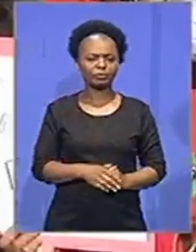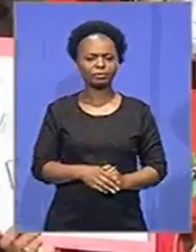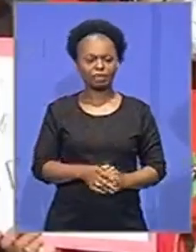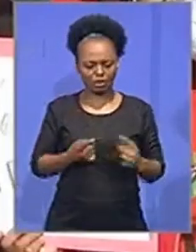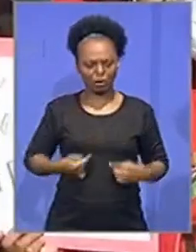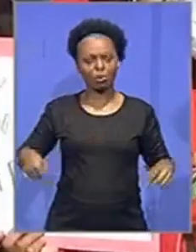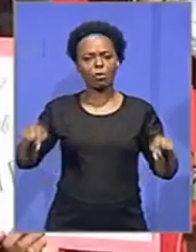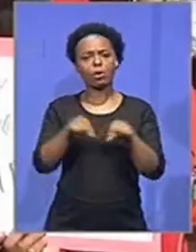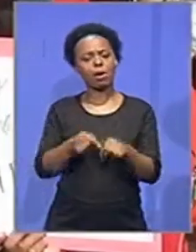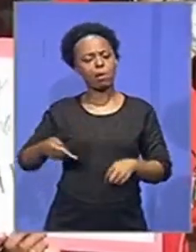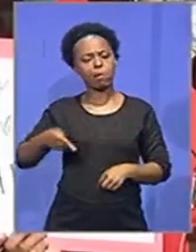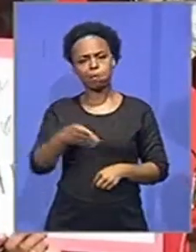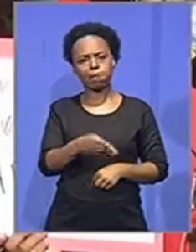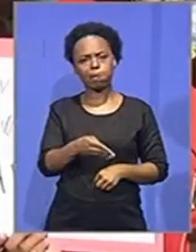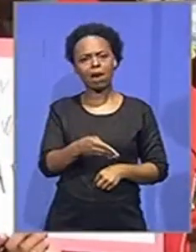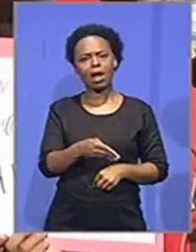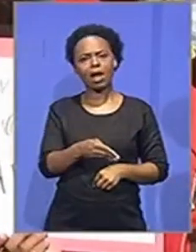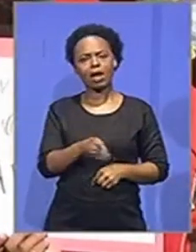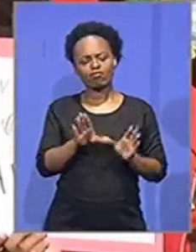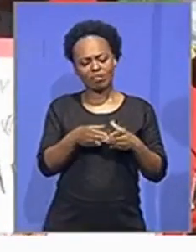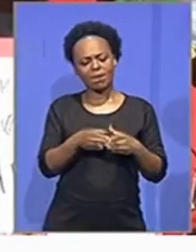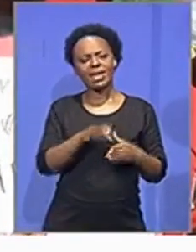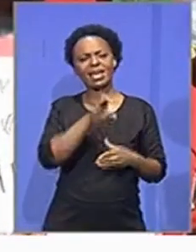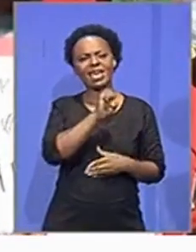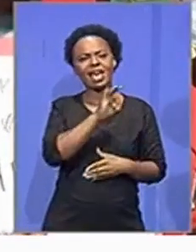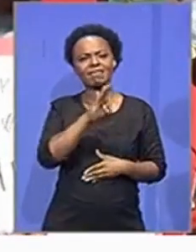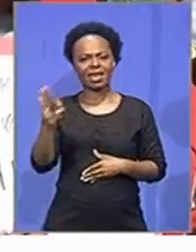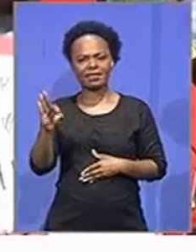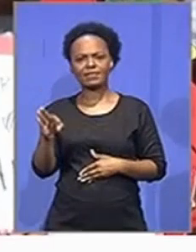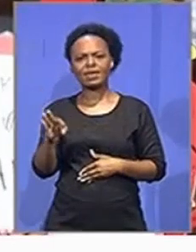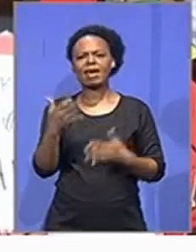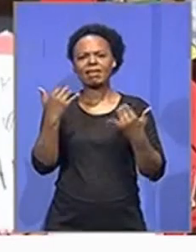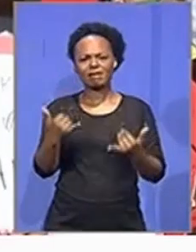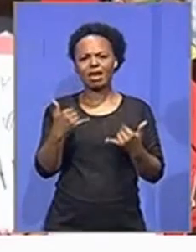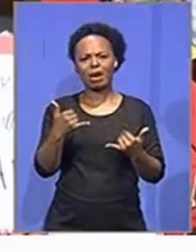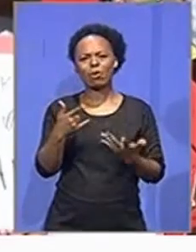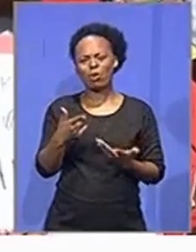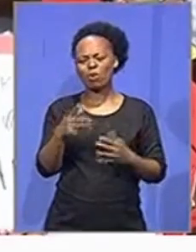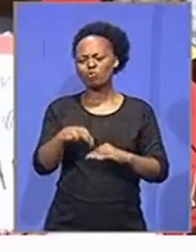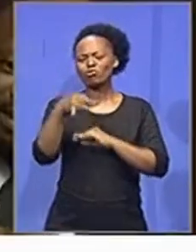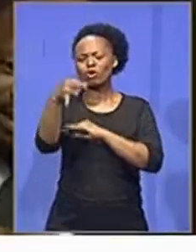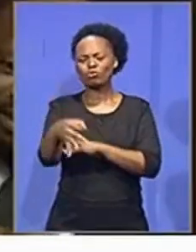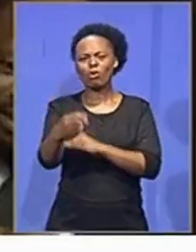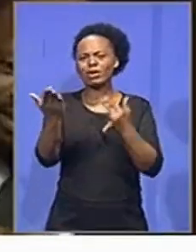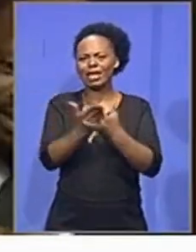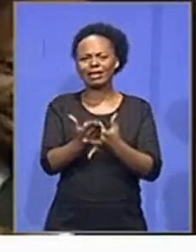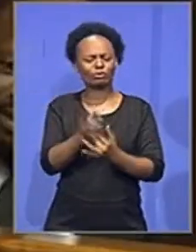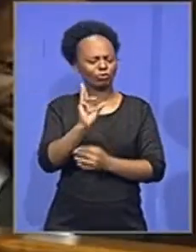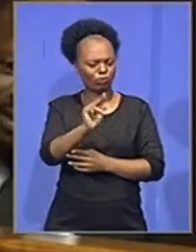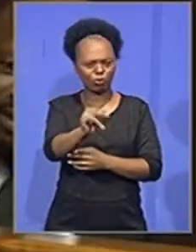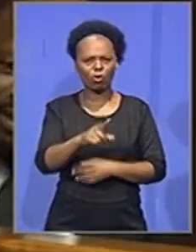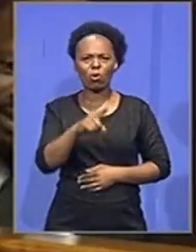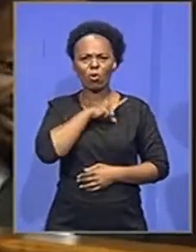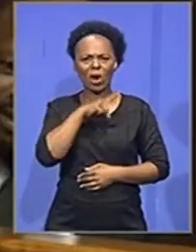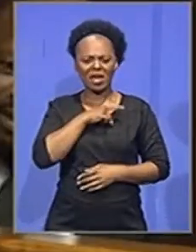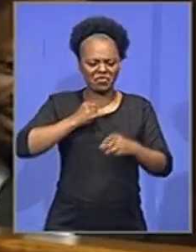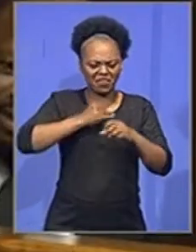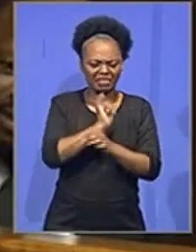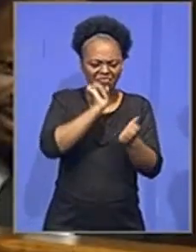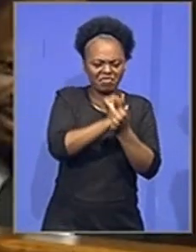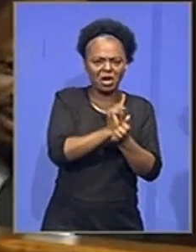re le mokgatlo wa EFF hore case ena e tlo postpone because ya re tatele hore a hlolwe today. The next thing